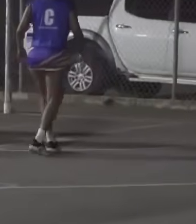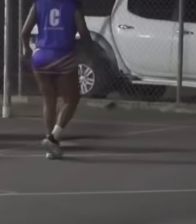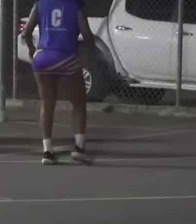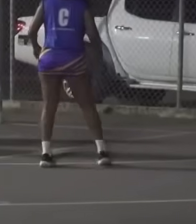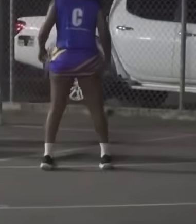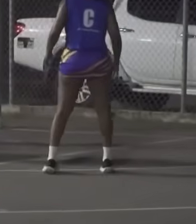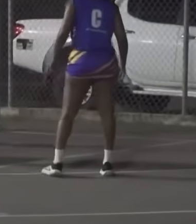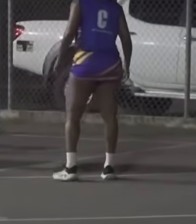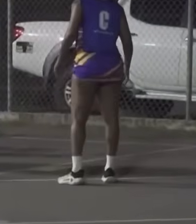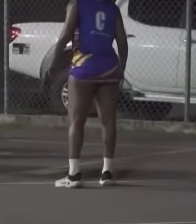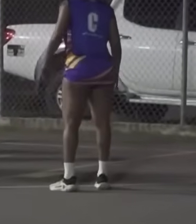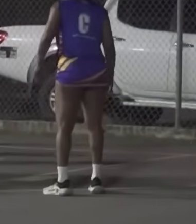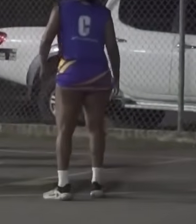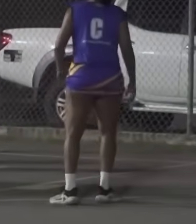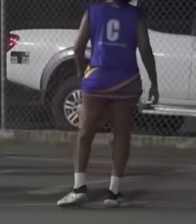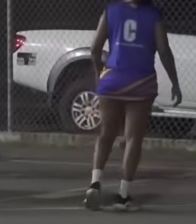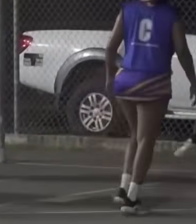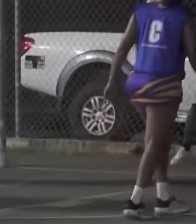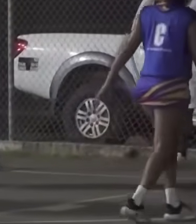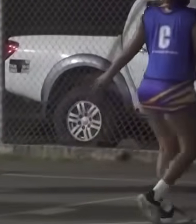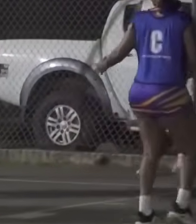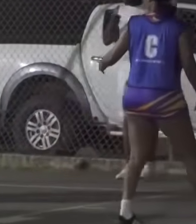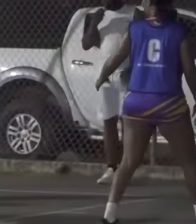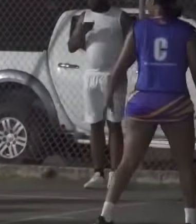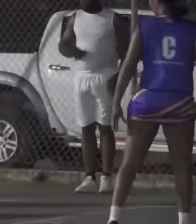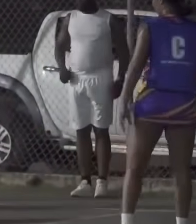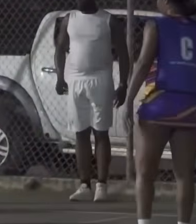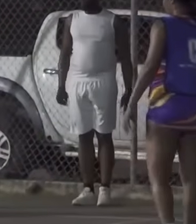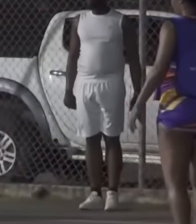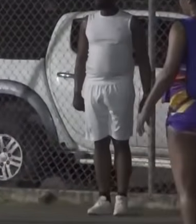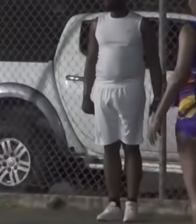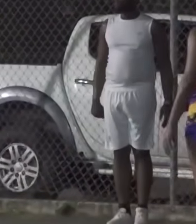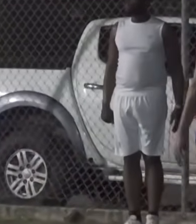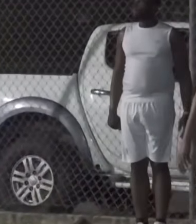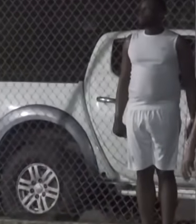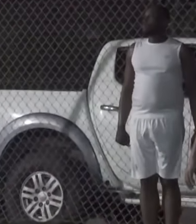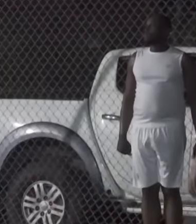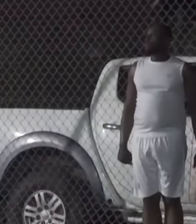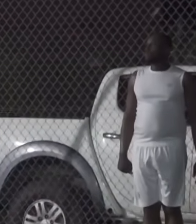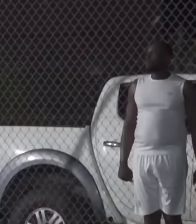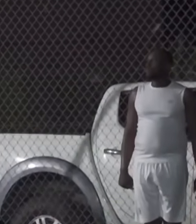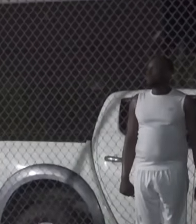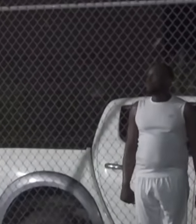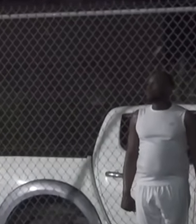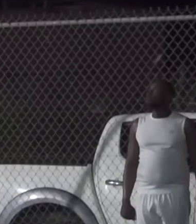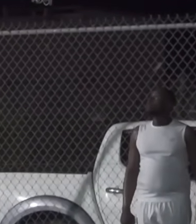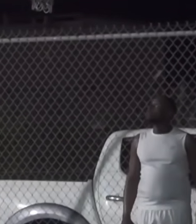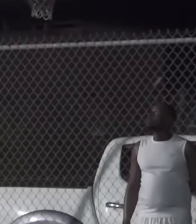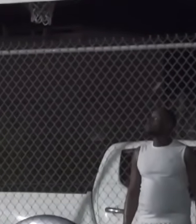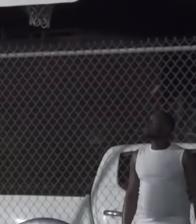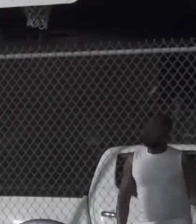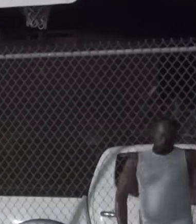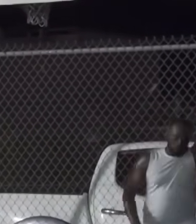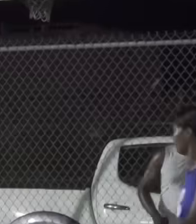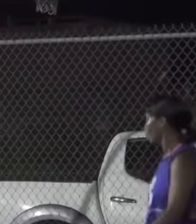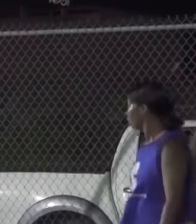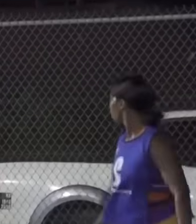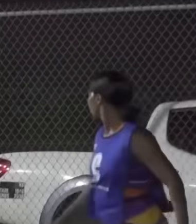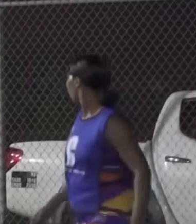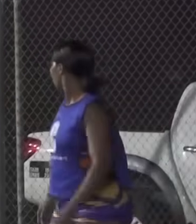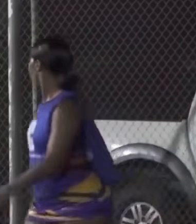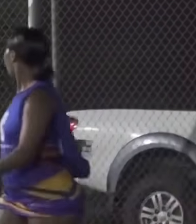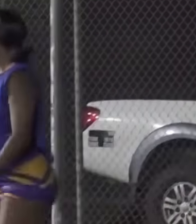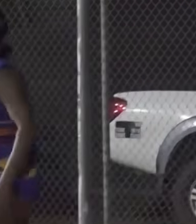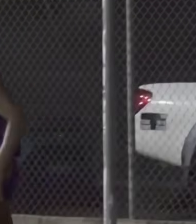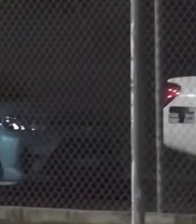attack. Lovely give and go between Holder and Crony. Holder then out-muscling her marker. Bit of a smile, she enjoyed that